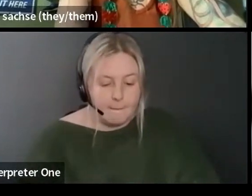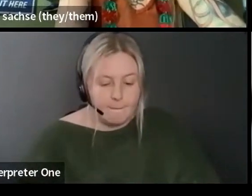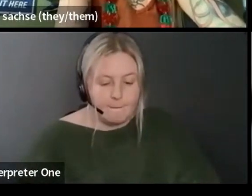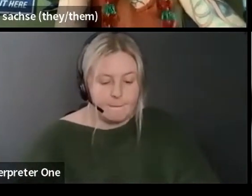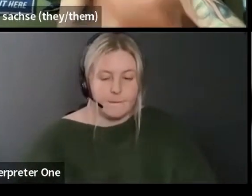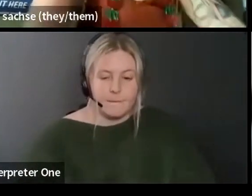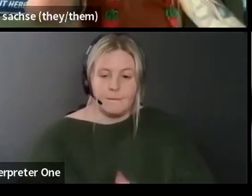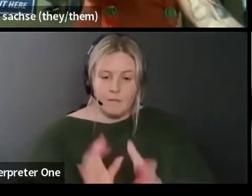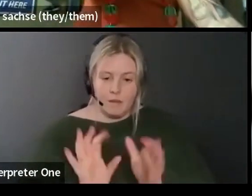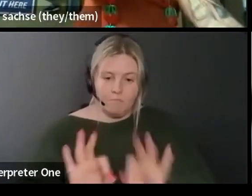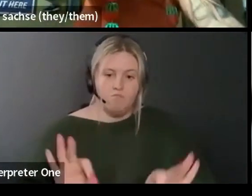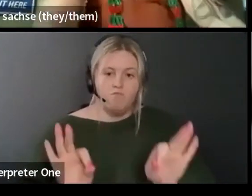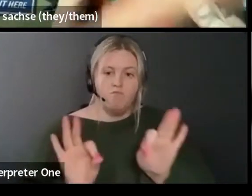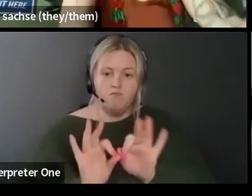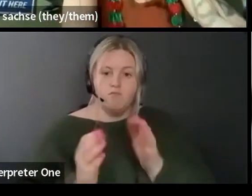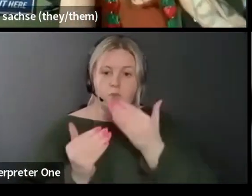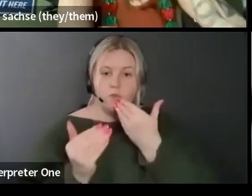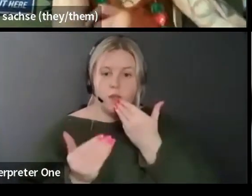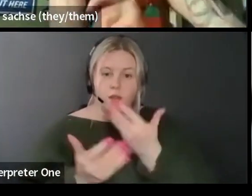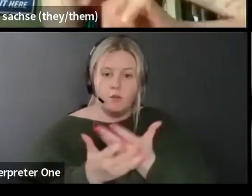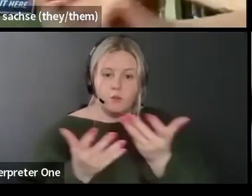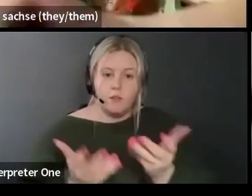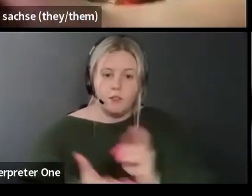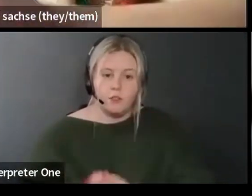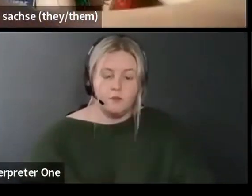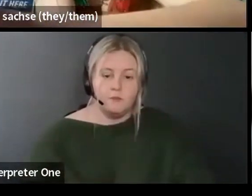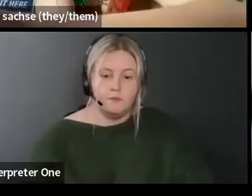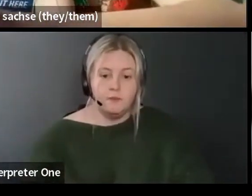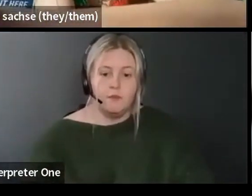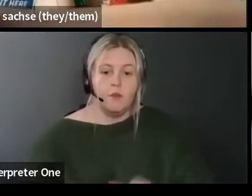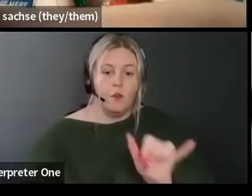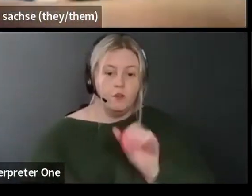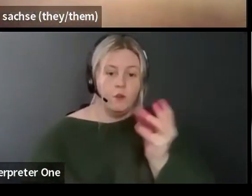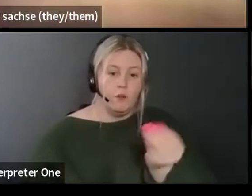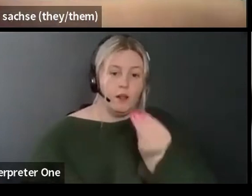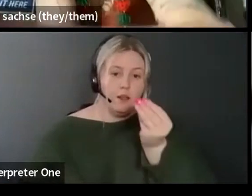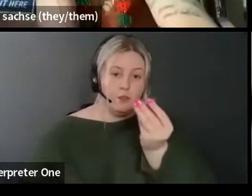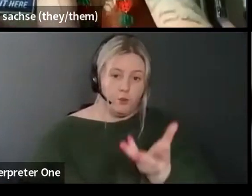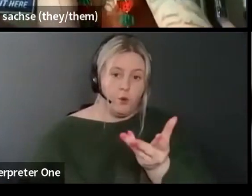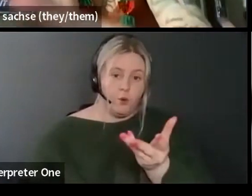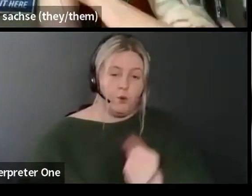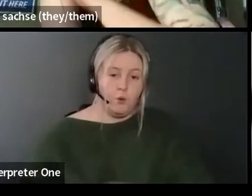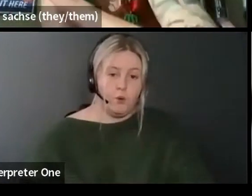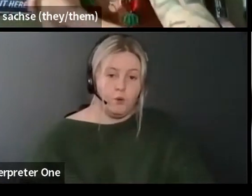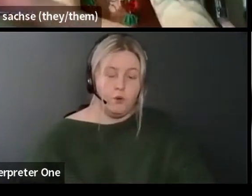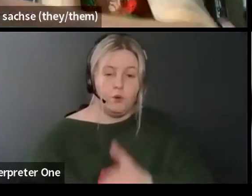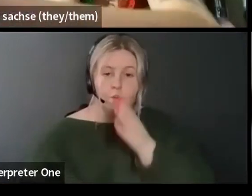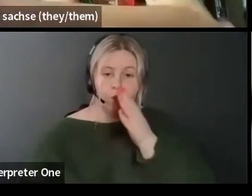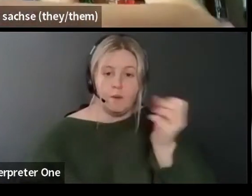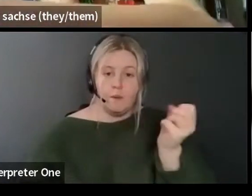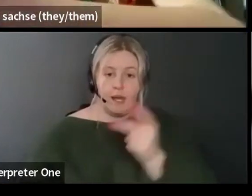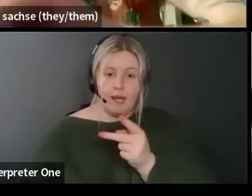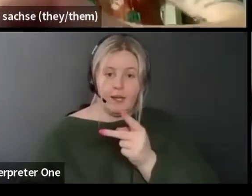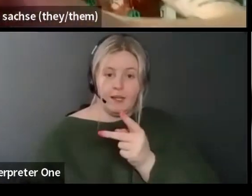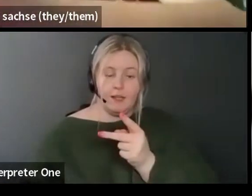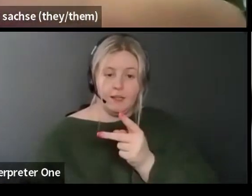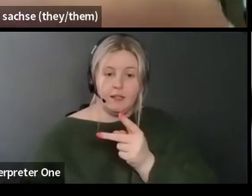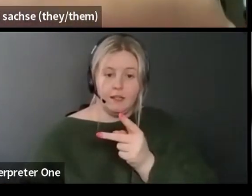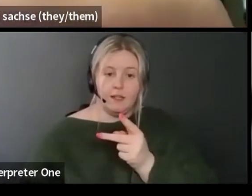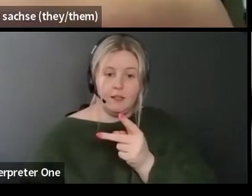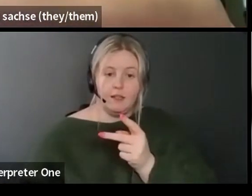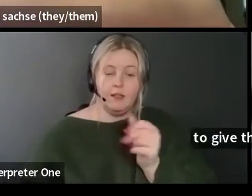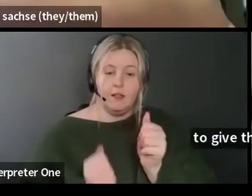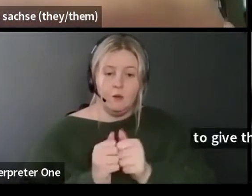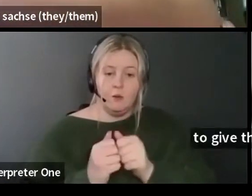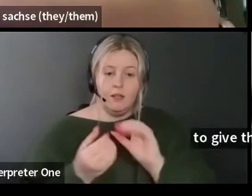importance. So thank you very much. Just want to let you all know that we'll be back with broadcast